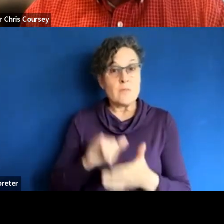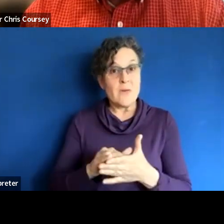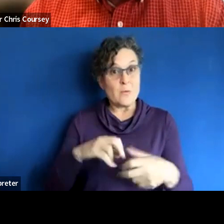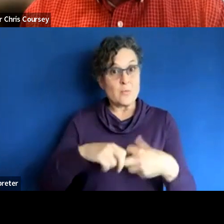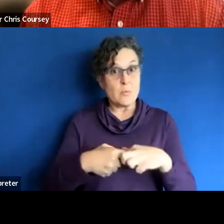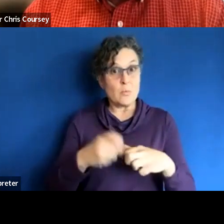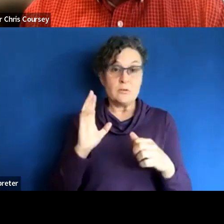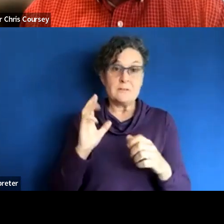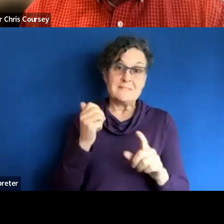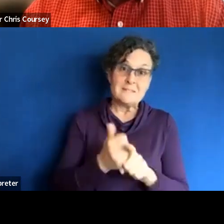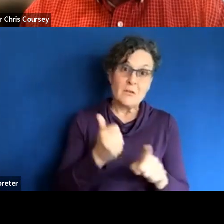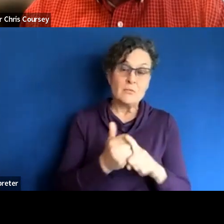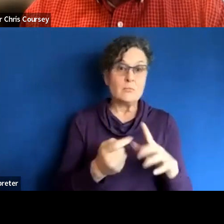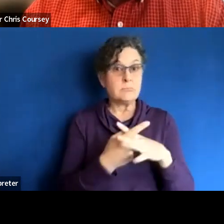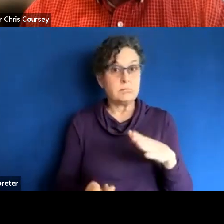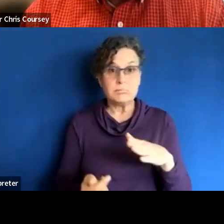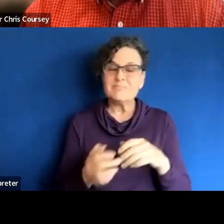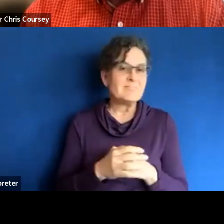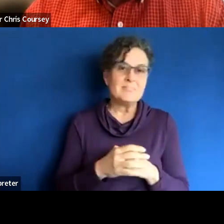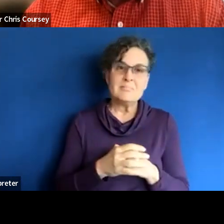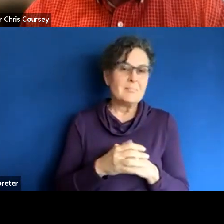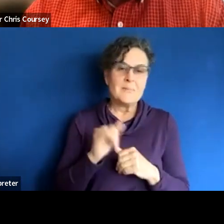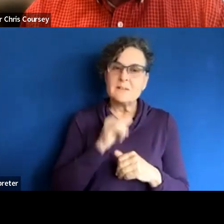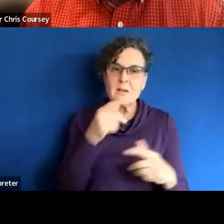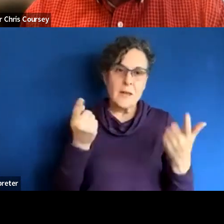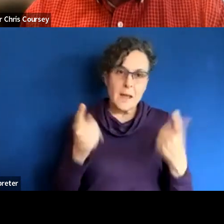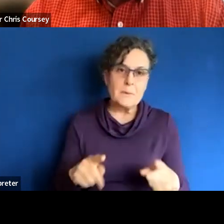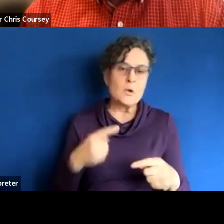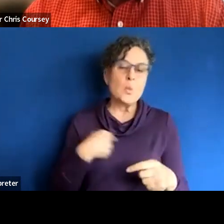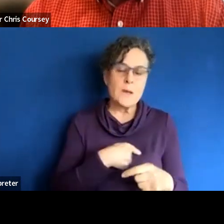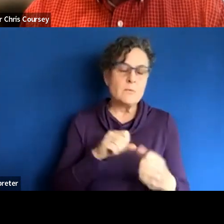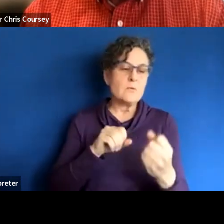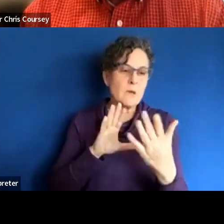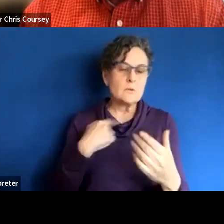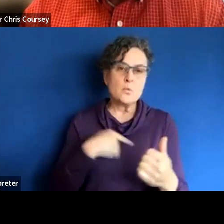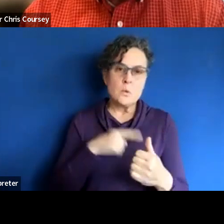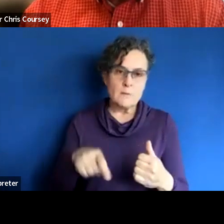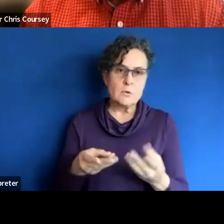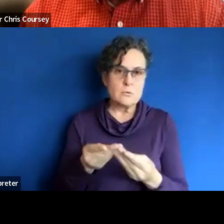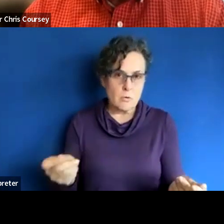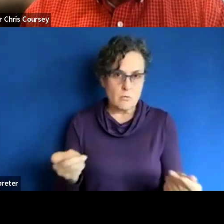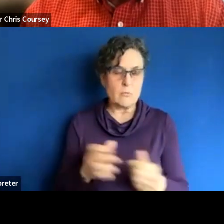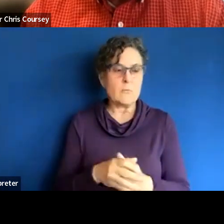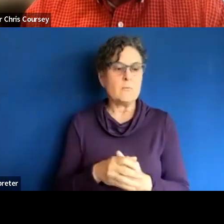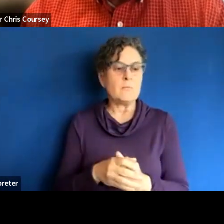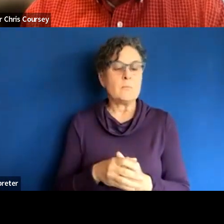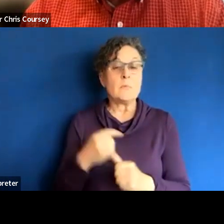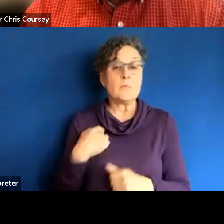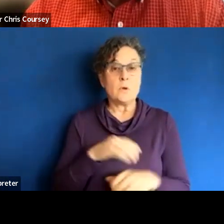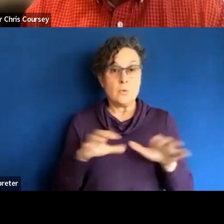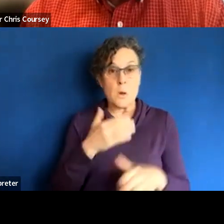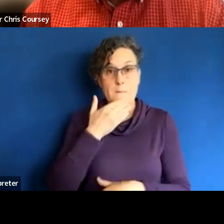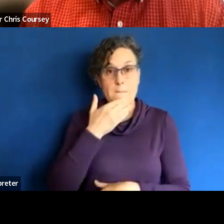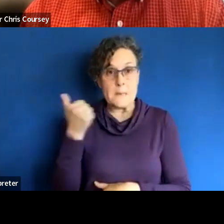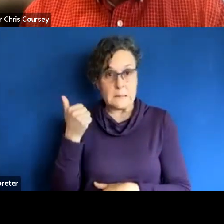that the solutions are in our community. And as Supervisor Corsi said, we are doing the best with what we have, and we understand the